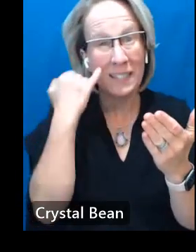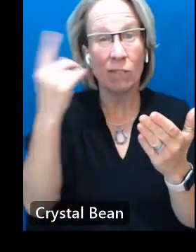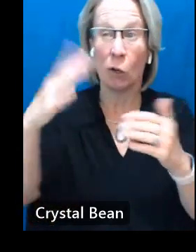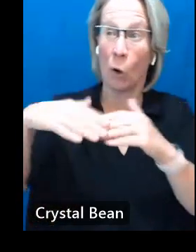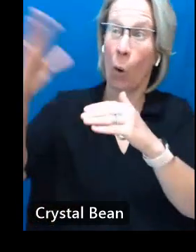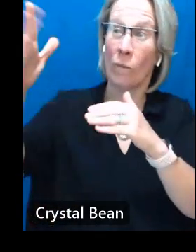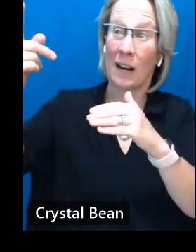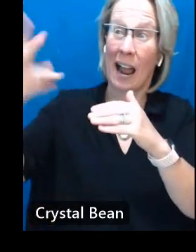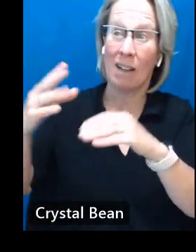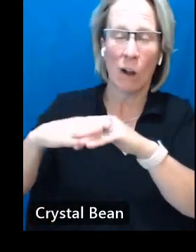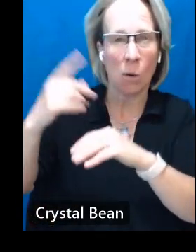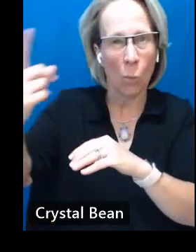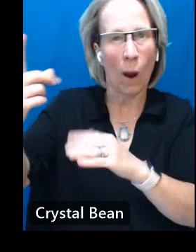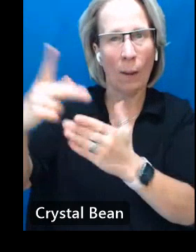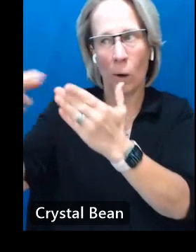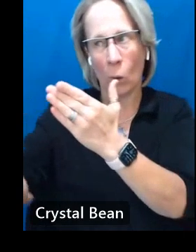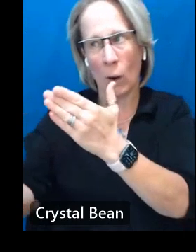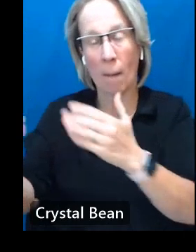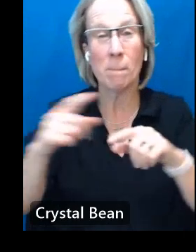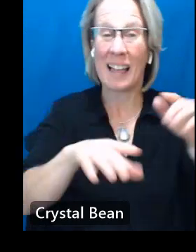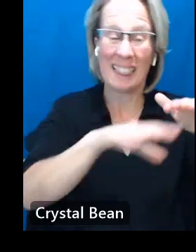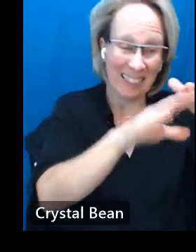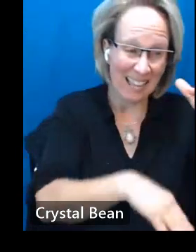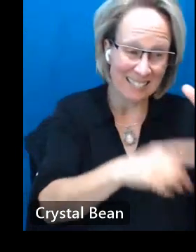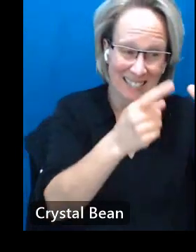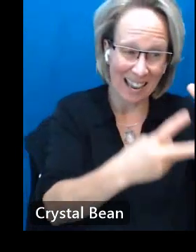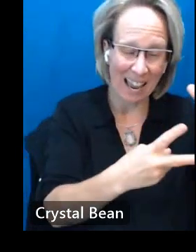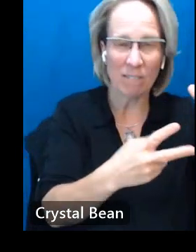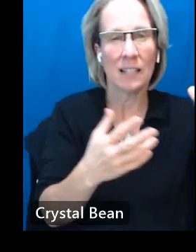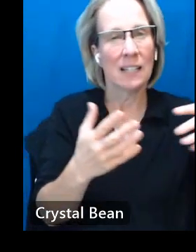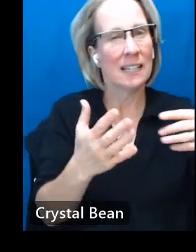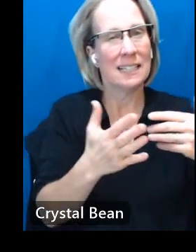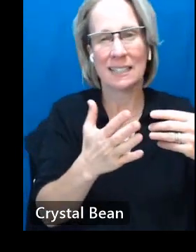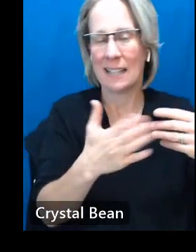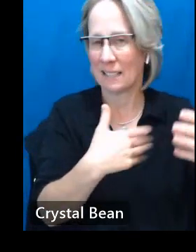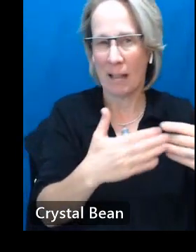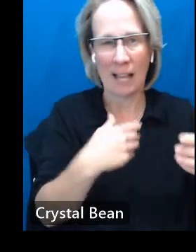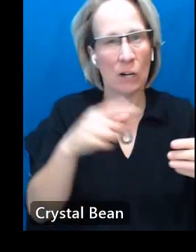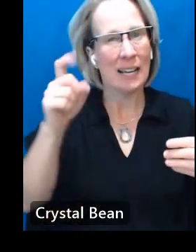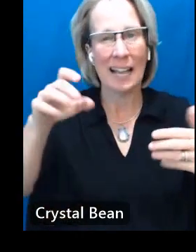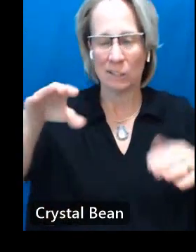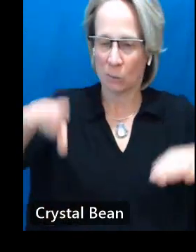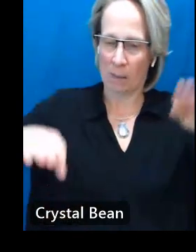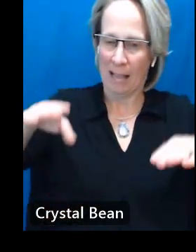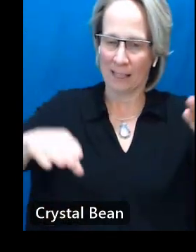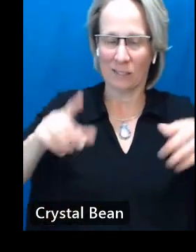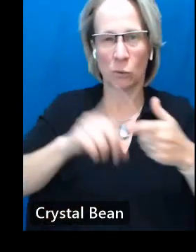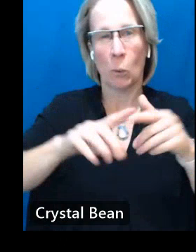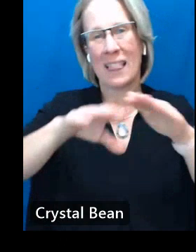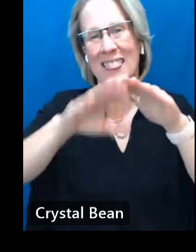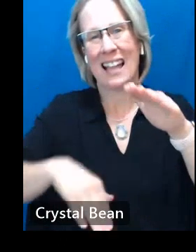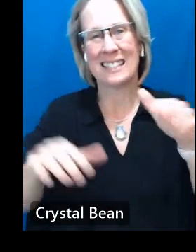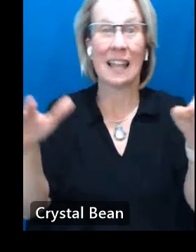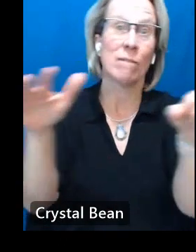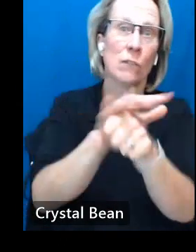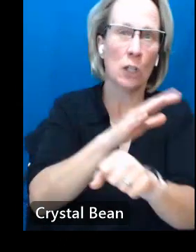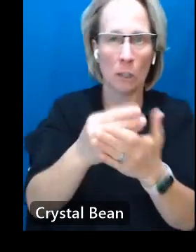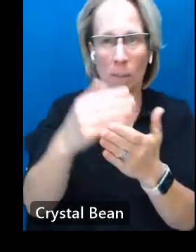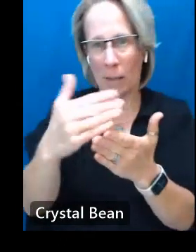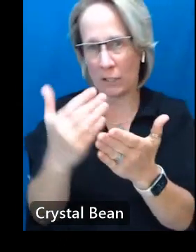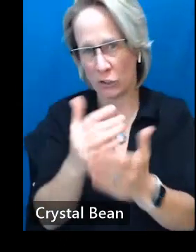under half in another program, as long as that balances out to be less than 50, then you're okay. Okay. You